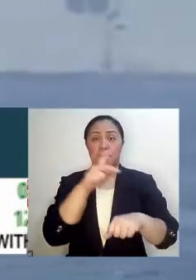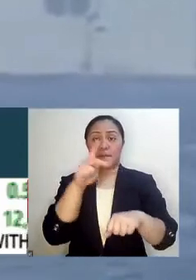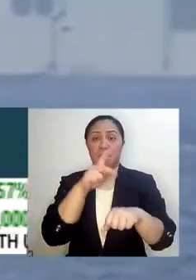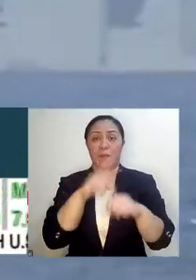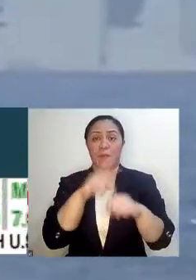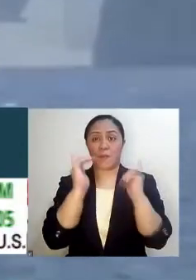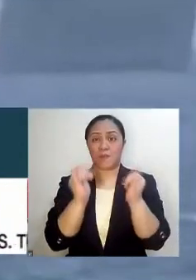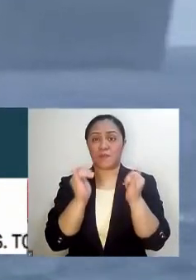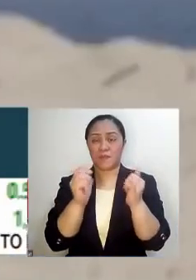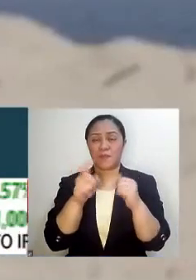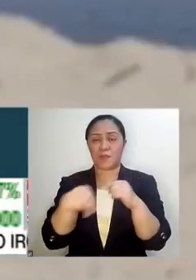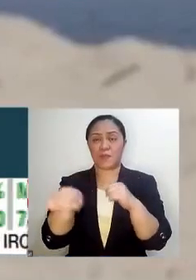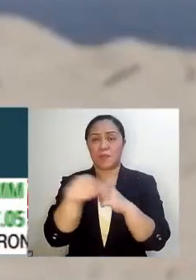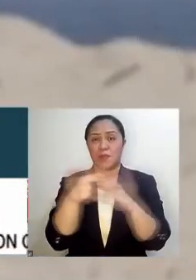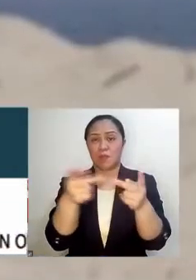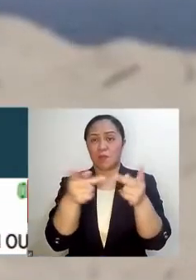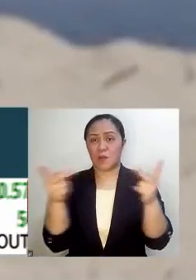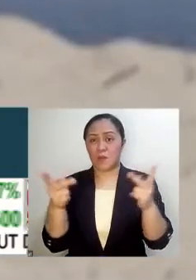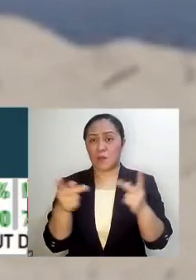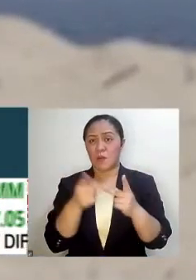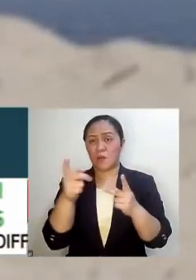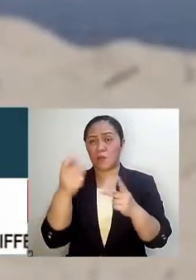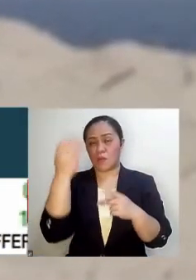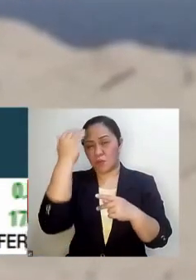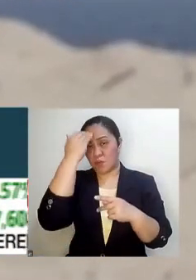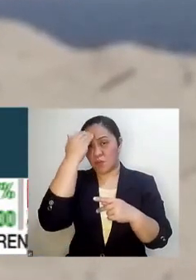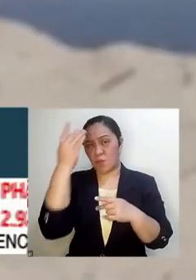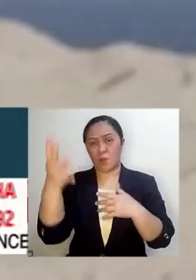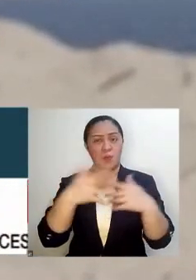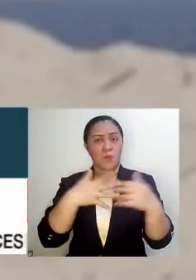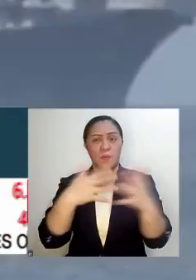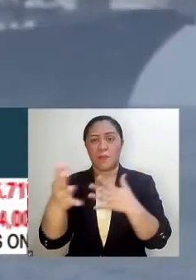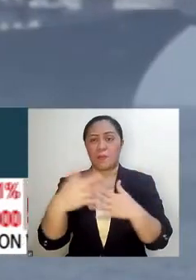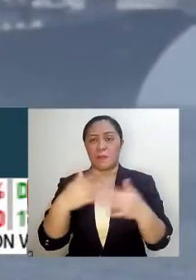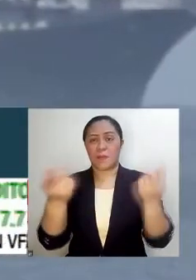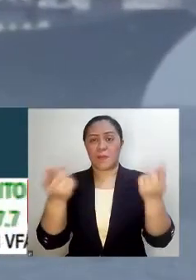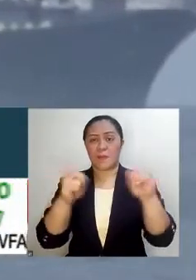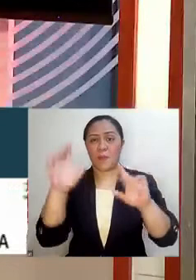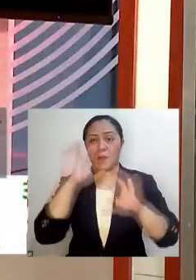Lorenzana said the final decision on the matter still rests with the president.